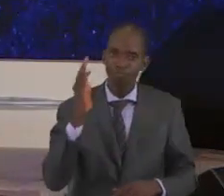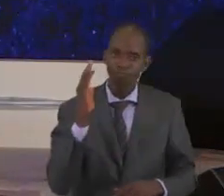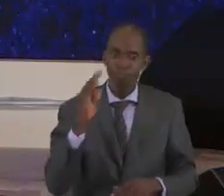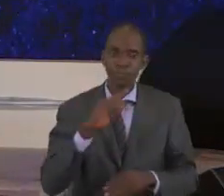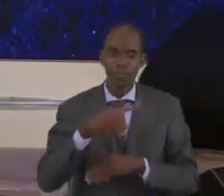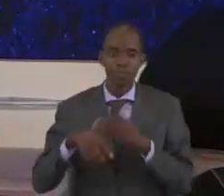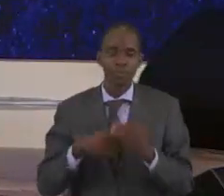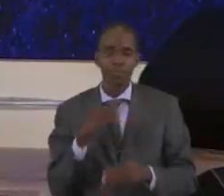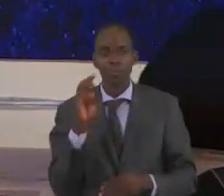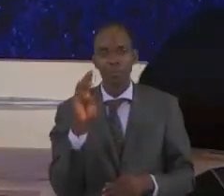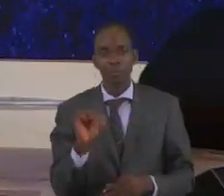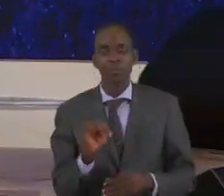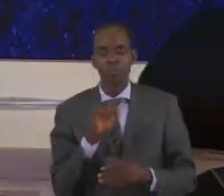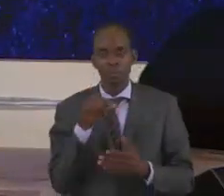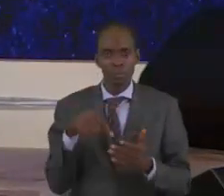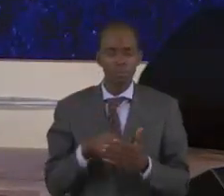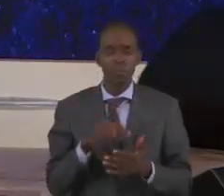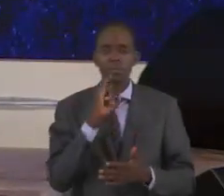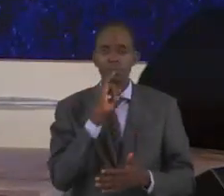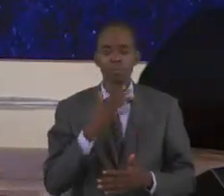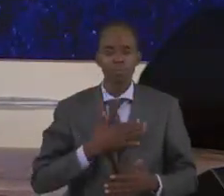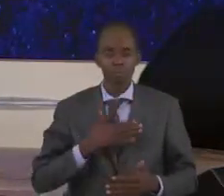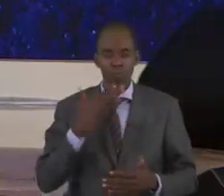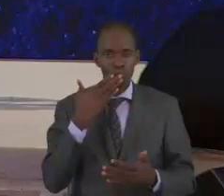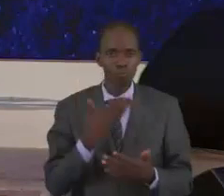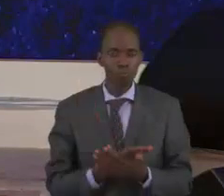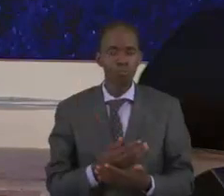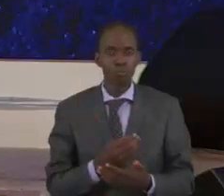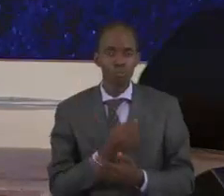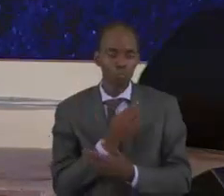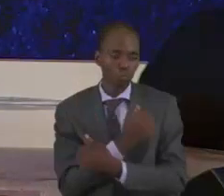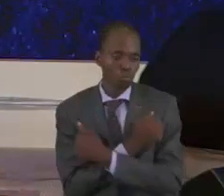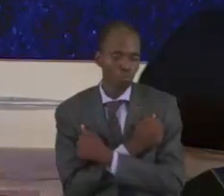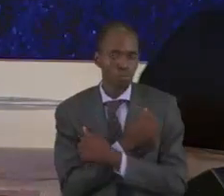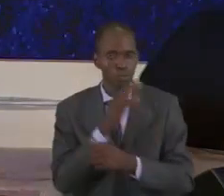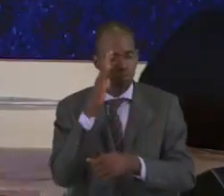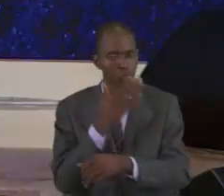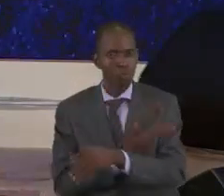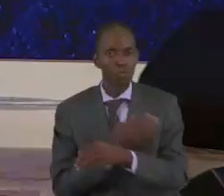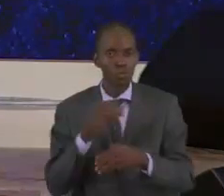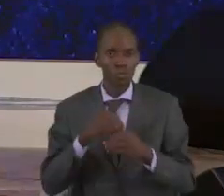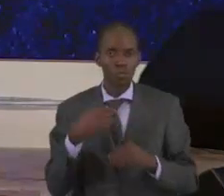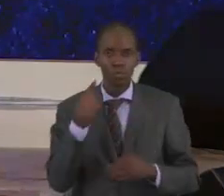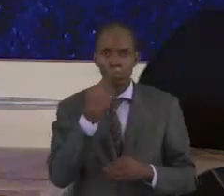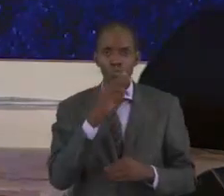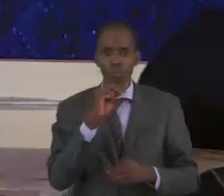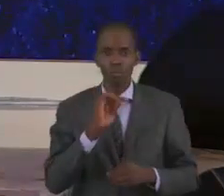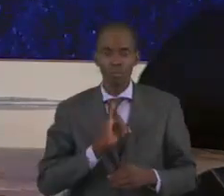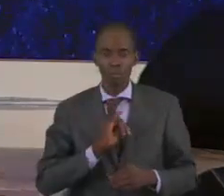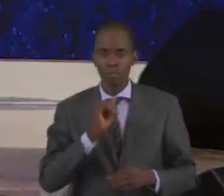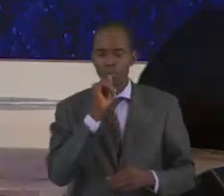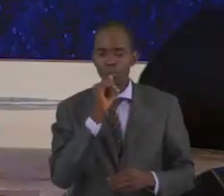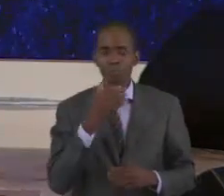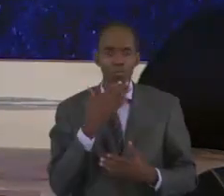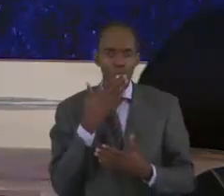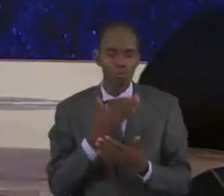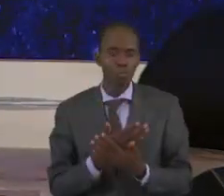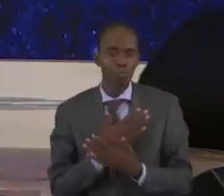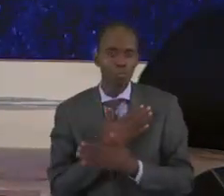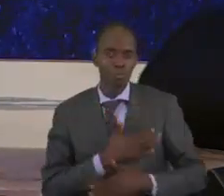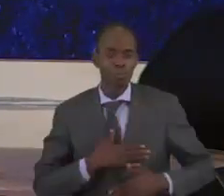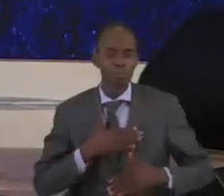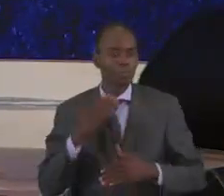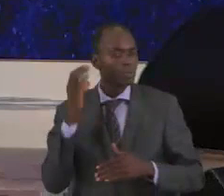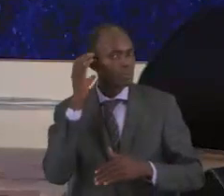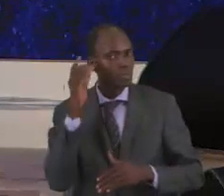him, this is my beloved Son, in whom I am well pleased. Hear ye him.